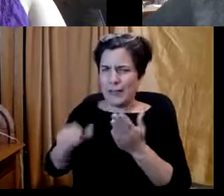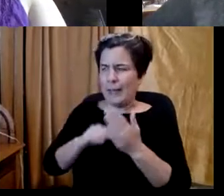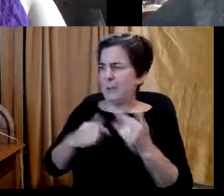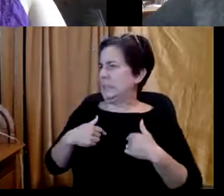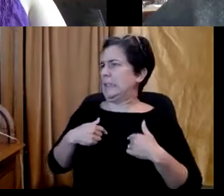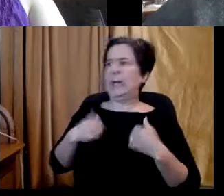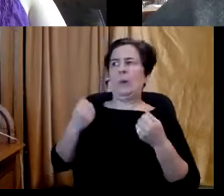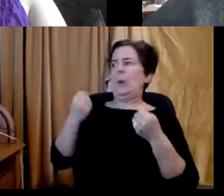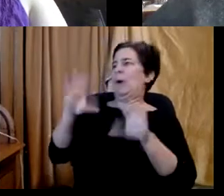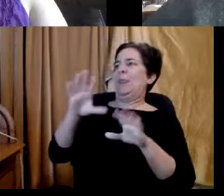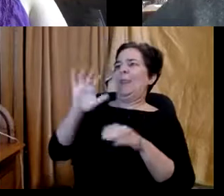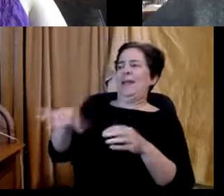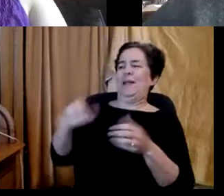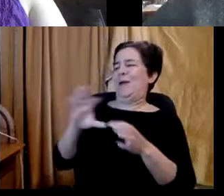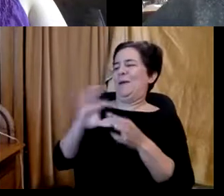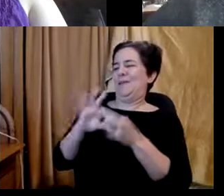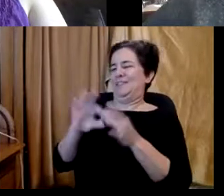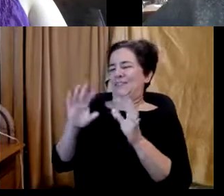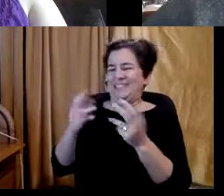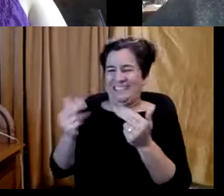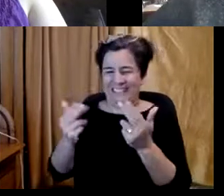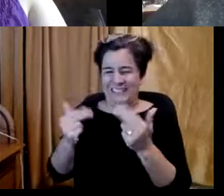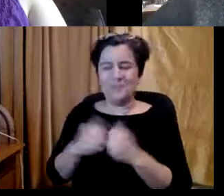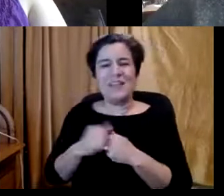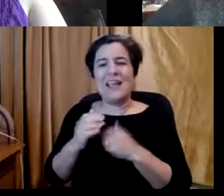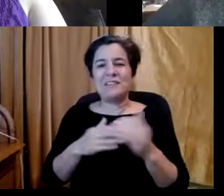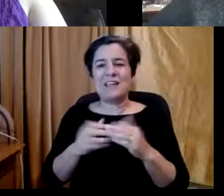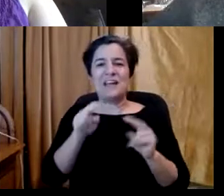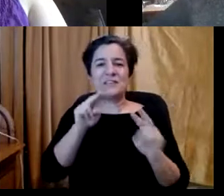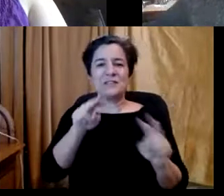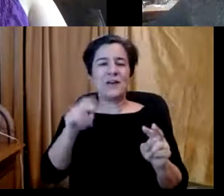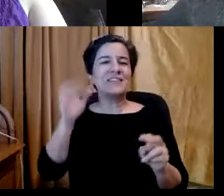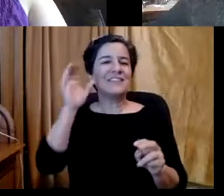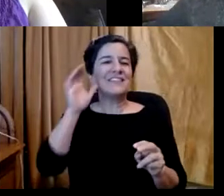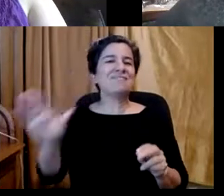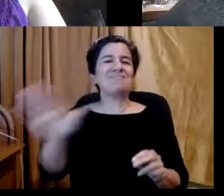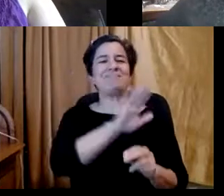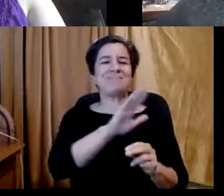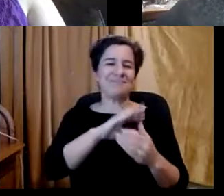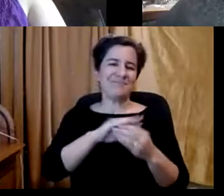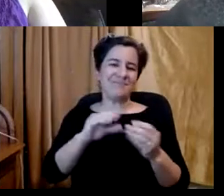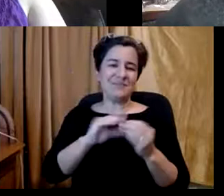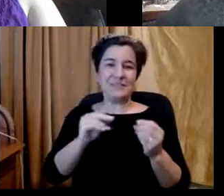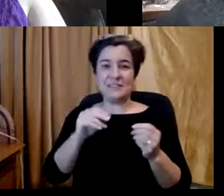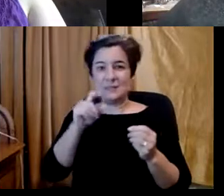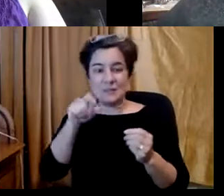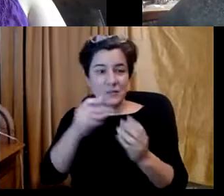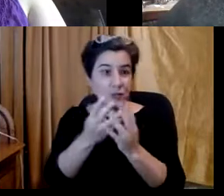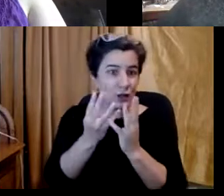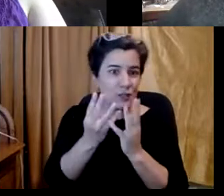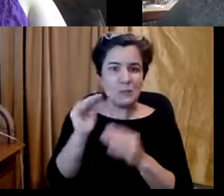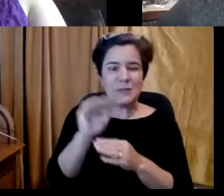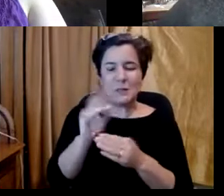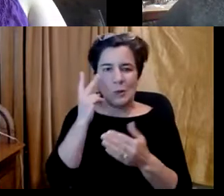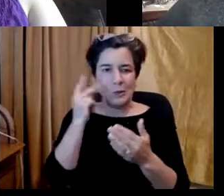So yeah, that's been my experience. And I'm just looking forward to hearing all the different stories and to see what I can get from the cards and